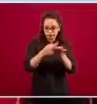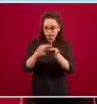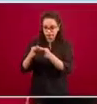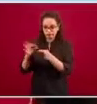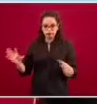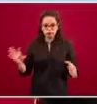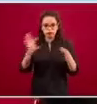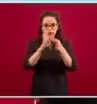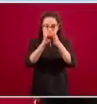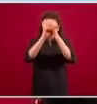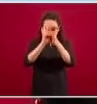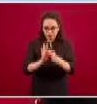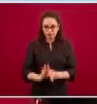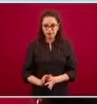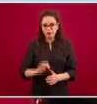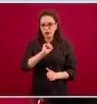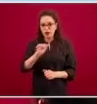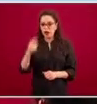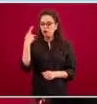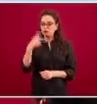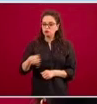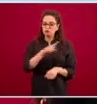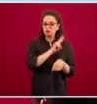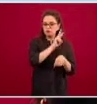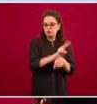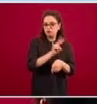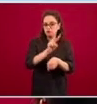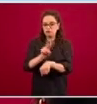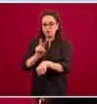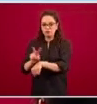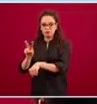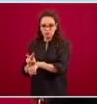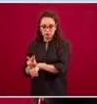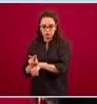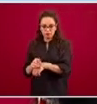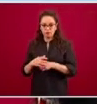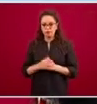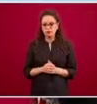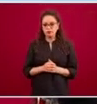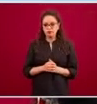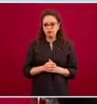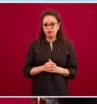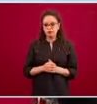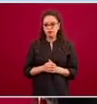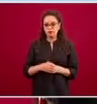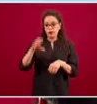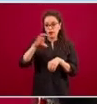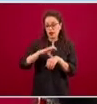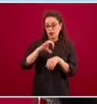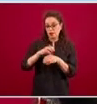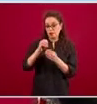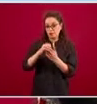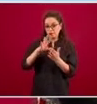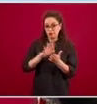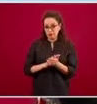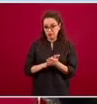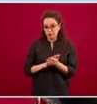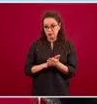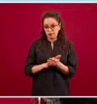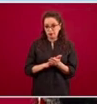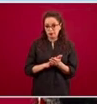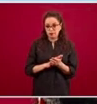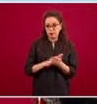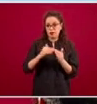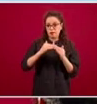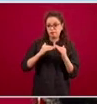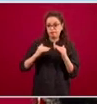leads us to reinterpret the data. And we can see how it matches a variation in this phenomenon